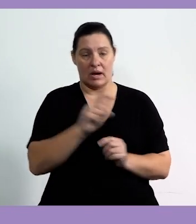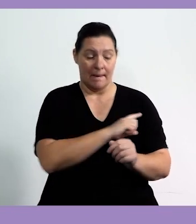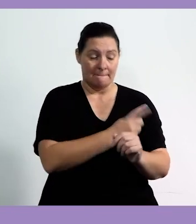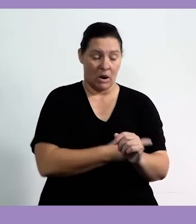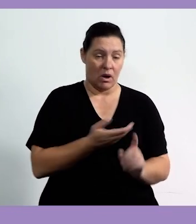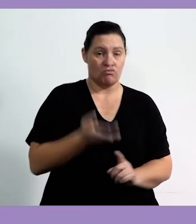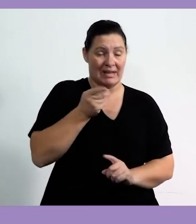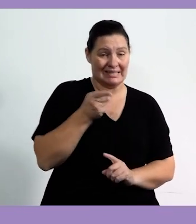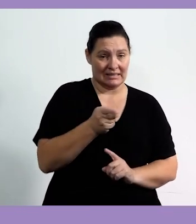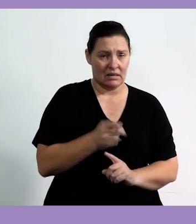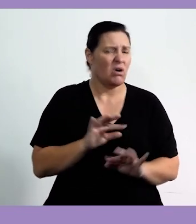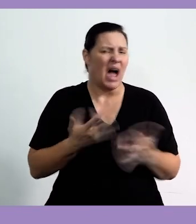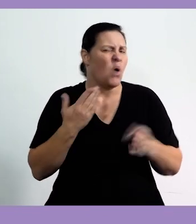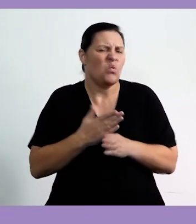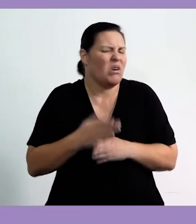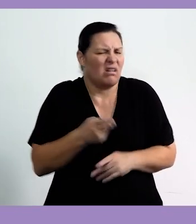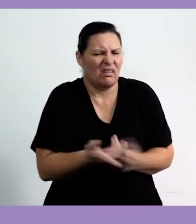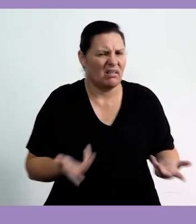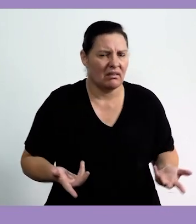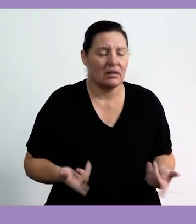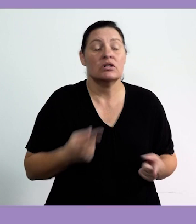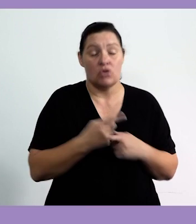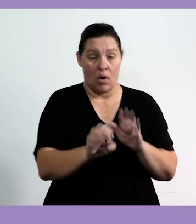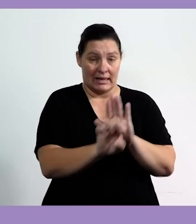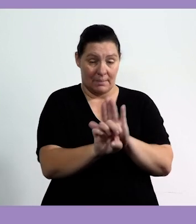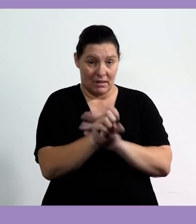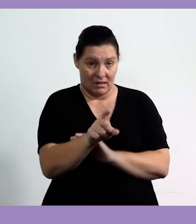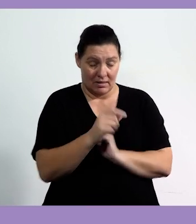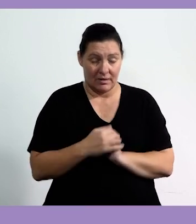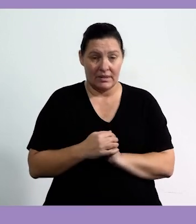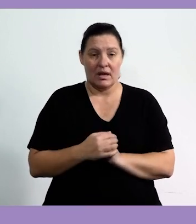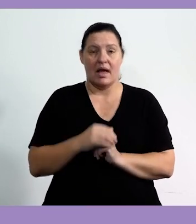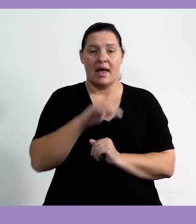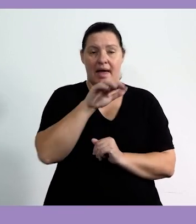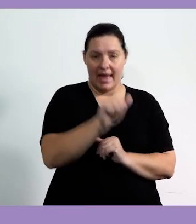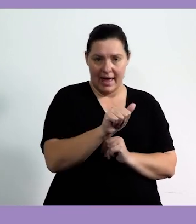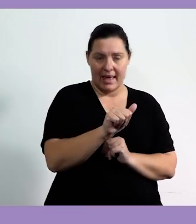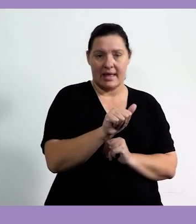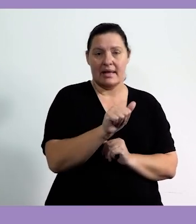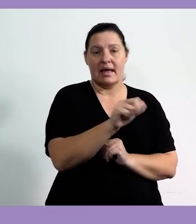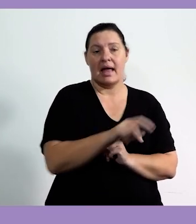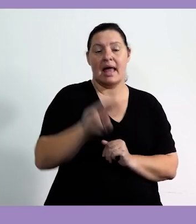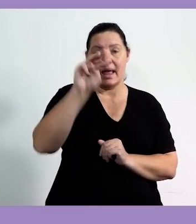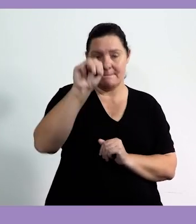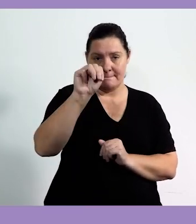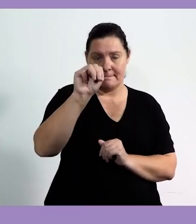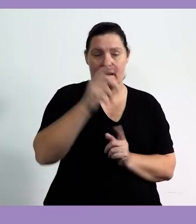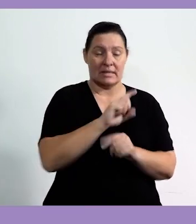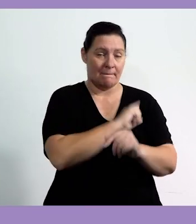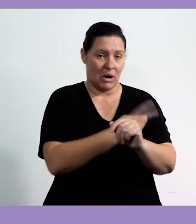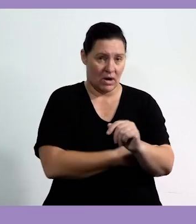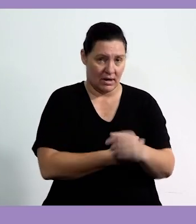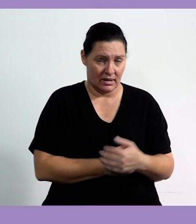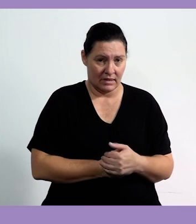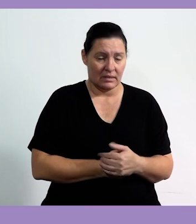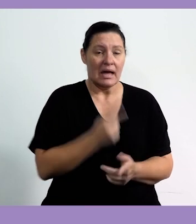So let's quickly look at that and how it works. So our example here, we have a to the exponent m as our